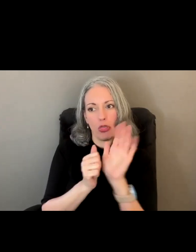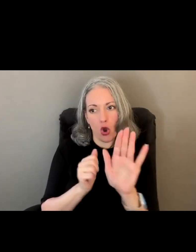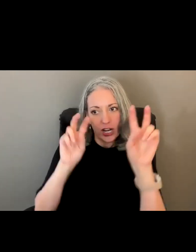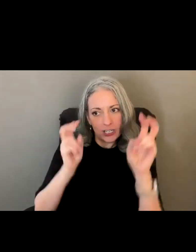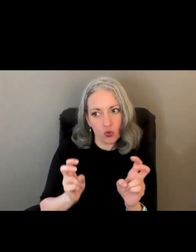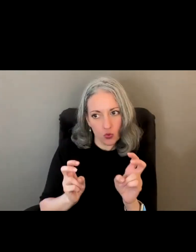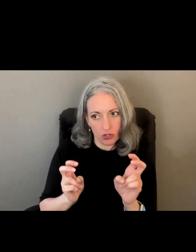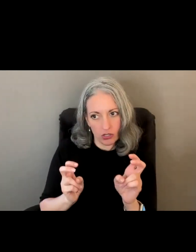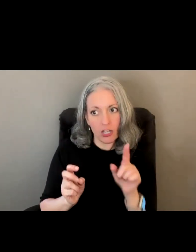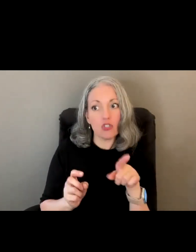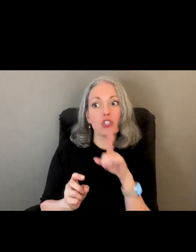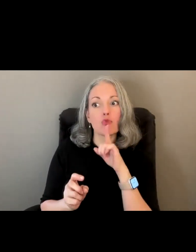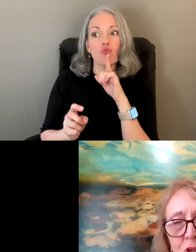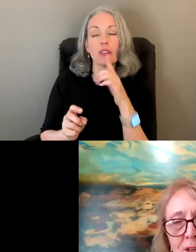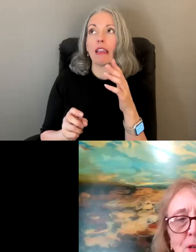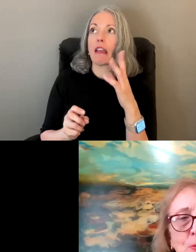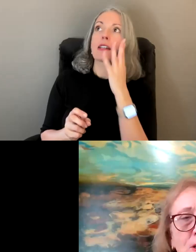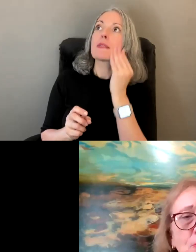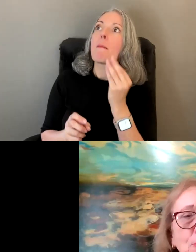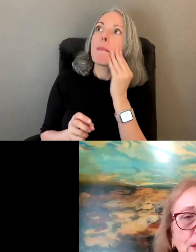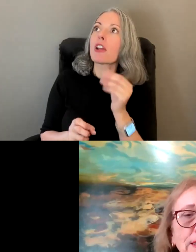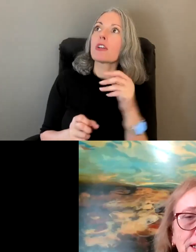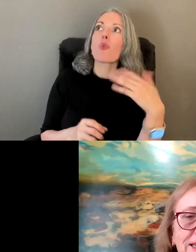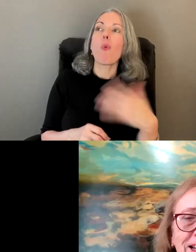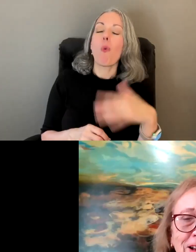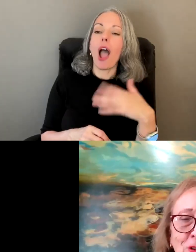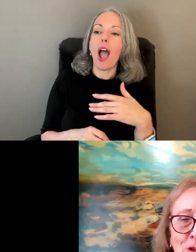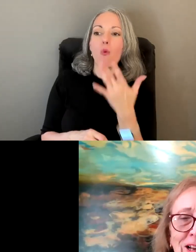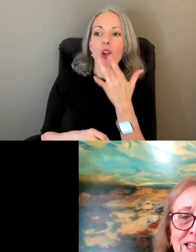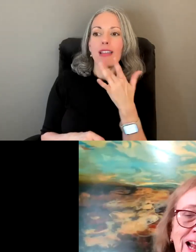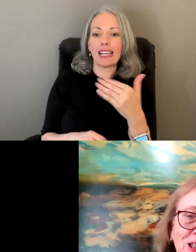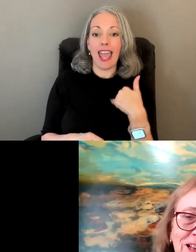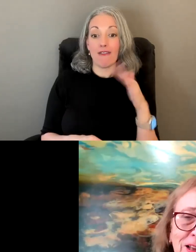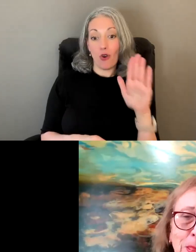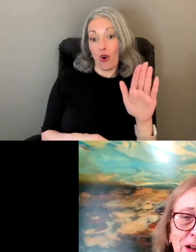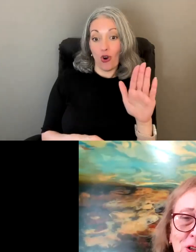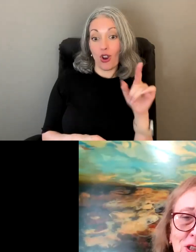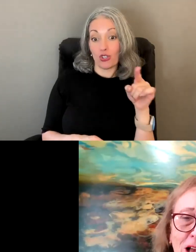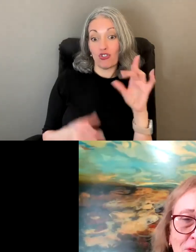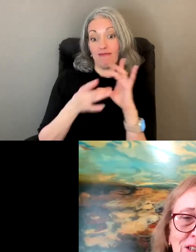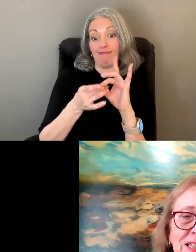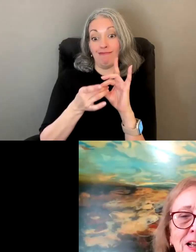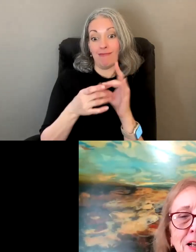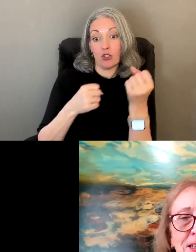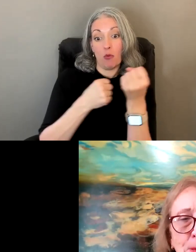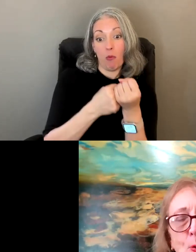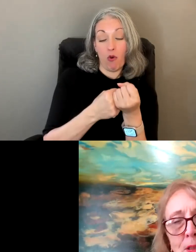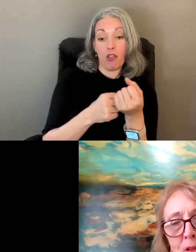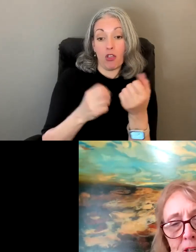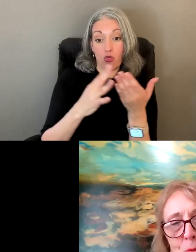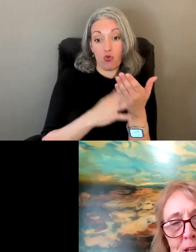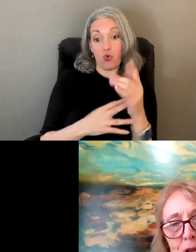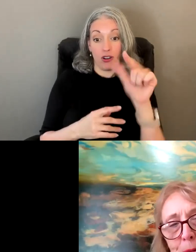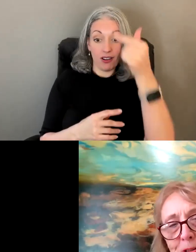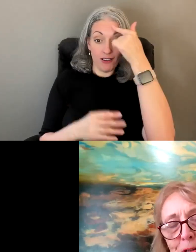aging issues. She is a wealth of information, and we are really lucky to have her as an ally in the governor's office, supporting